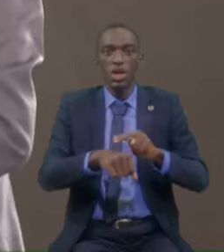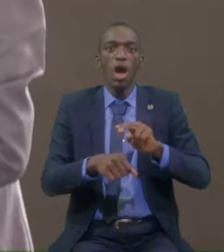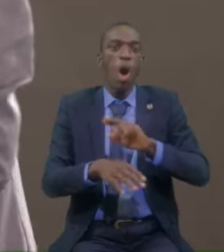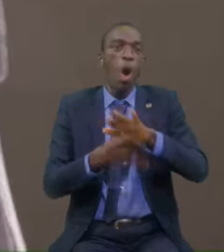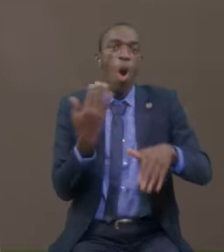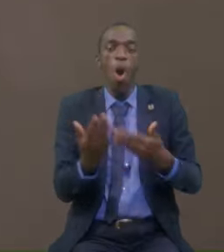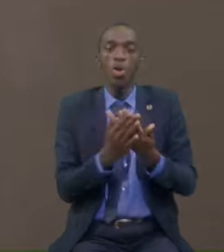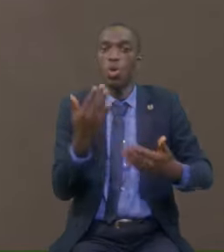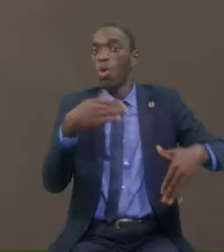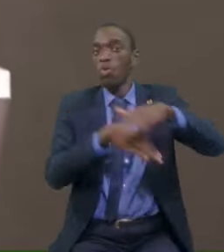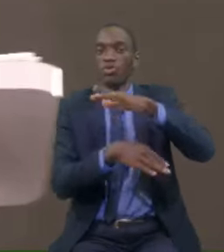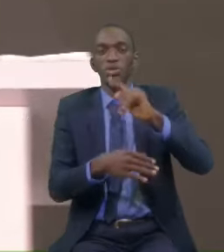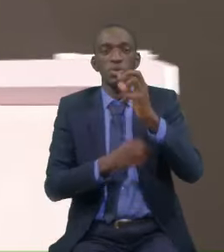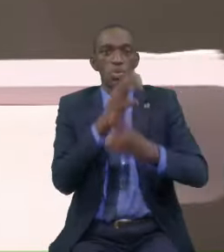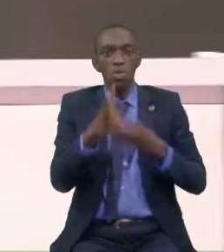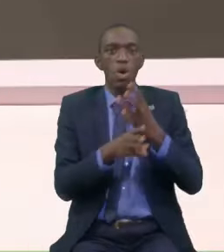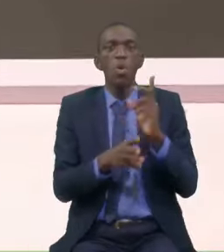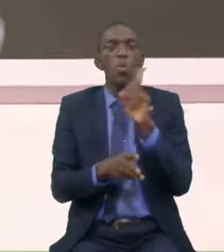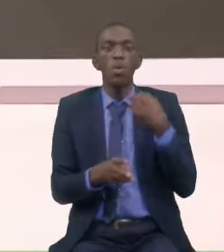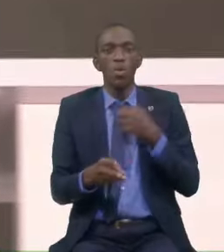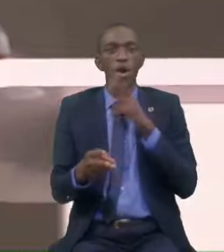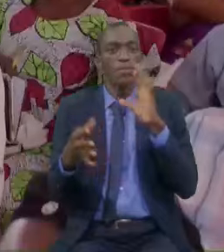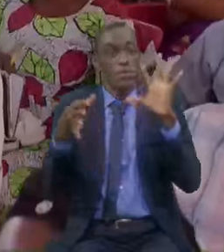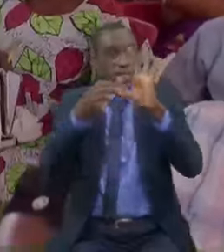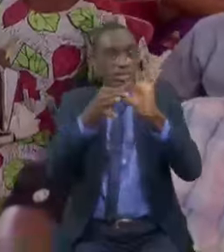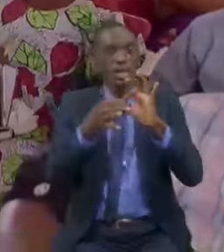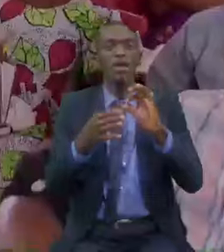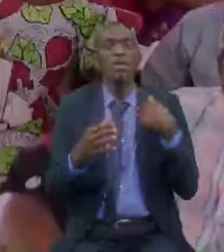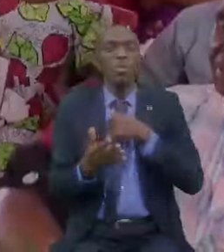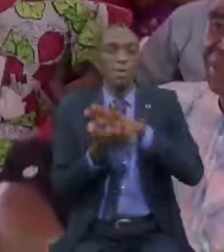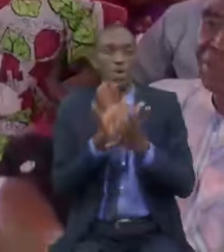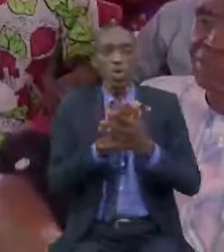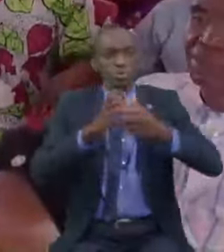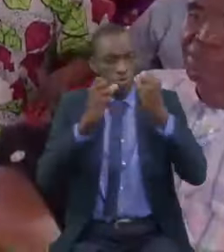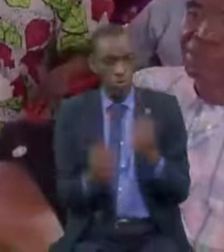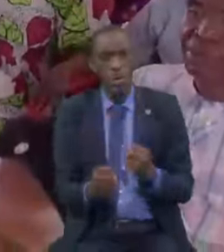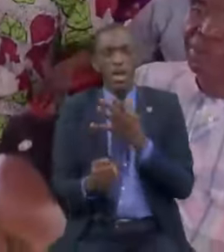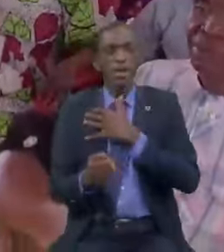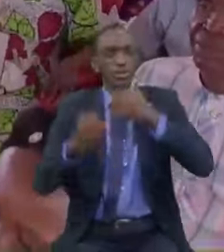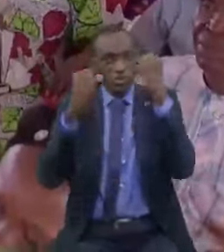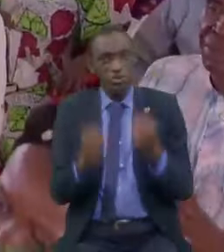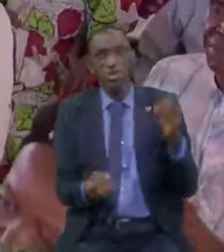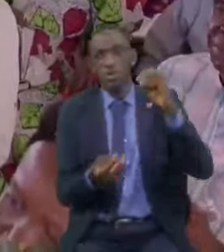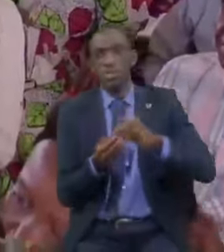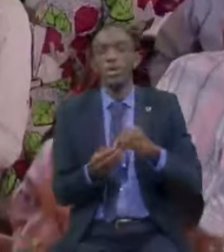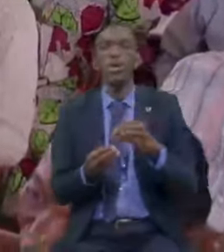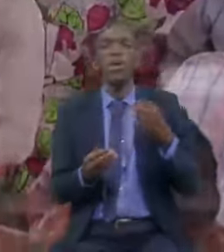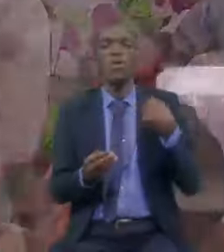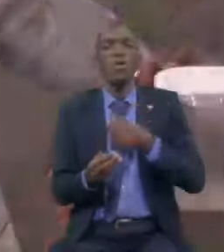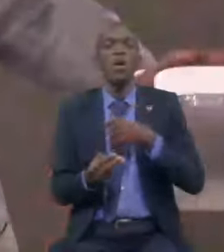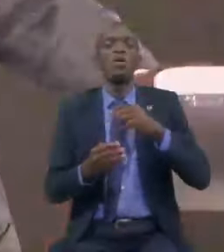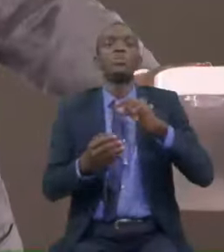connected, we're now becoming stronger and stronger. Amen. We're coming higher and higher.